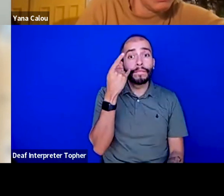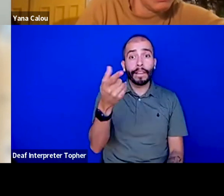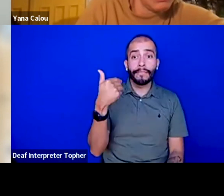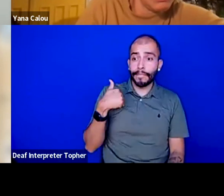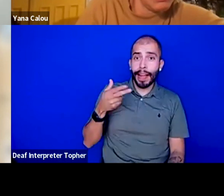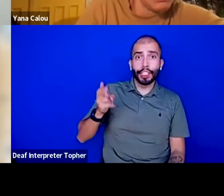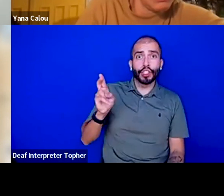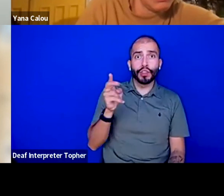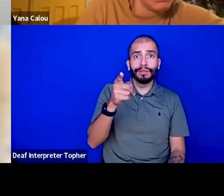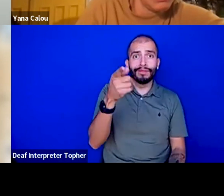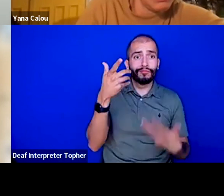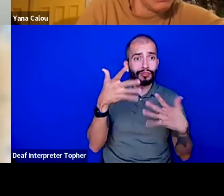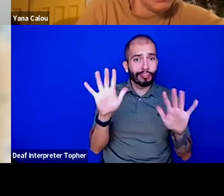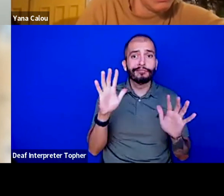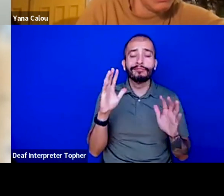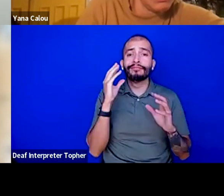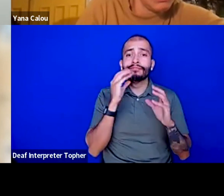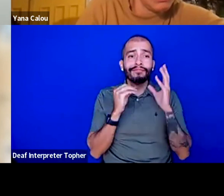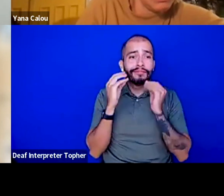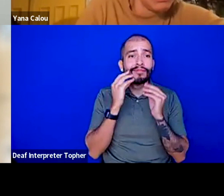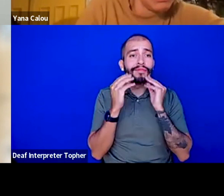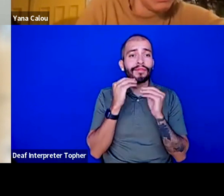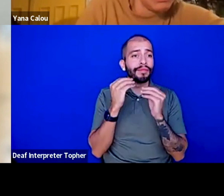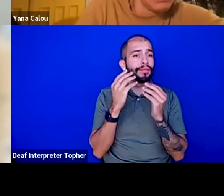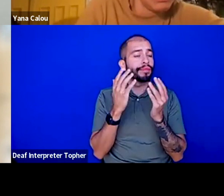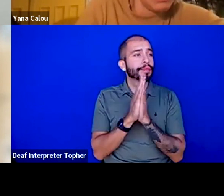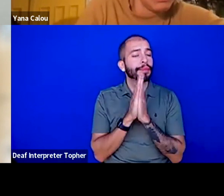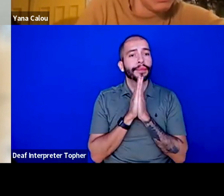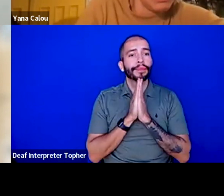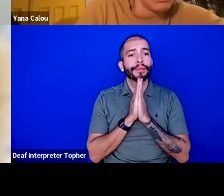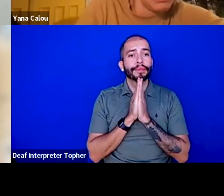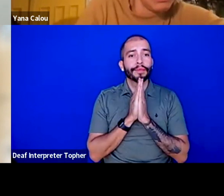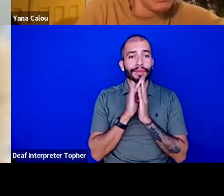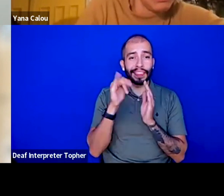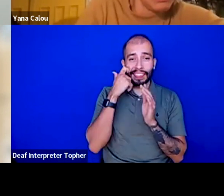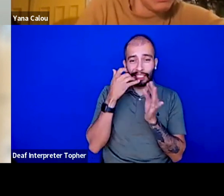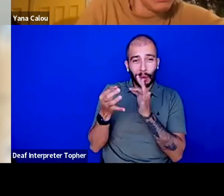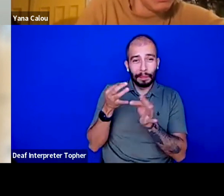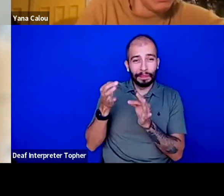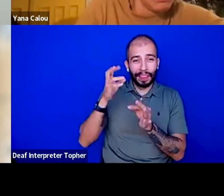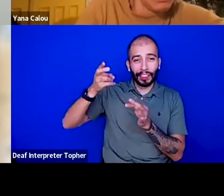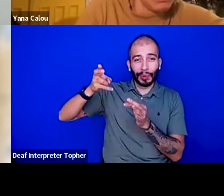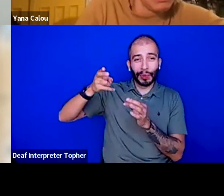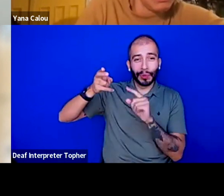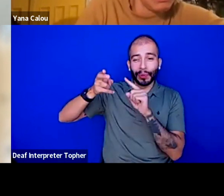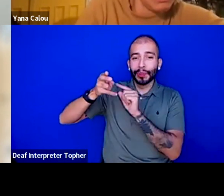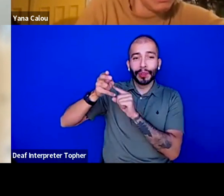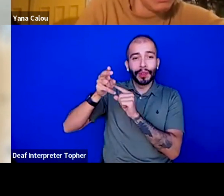in the history of mental health, from the foundational kind of perspectives of both pathology,